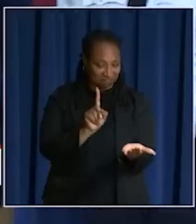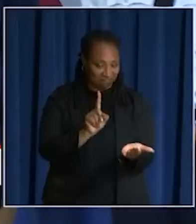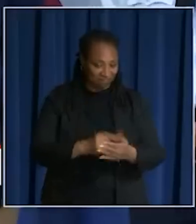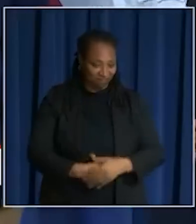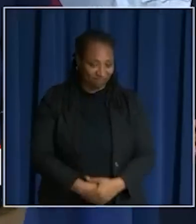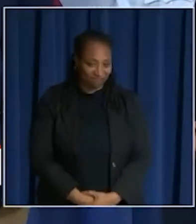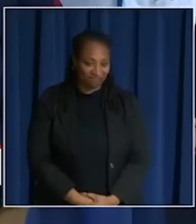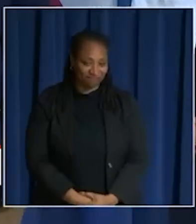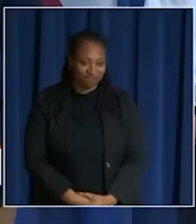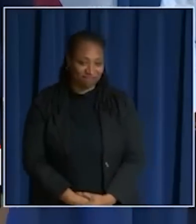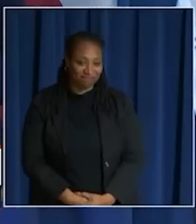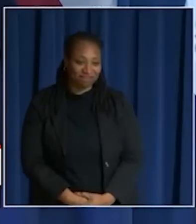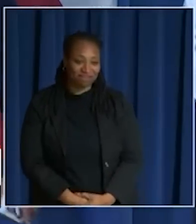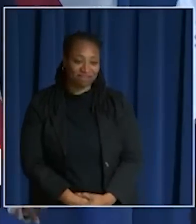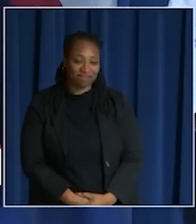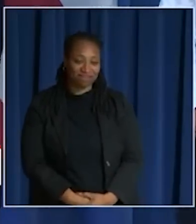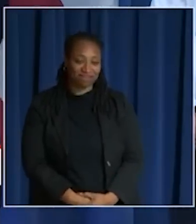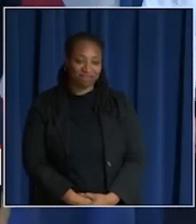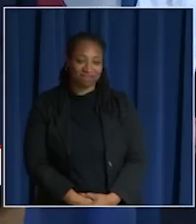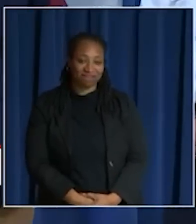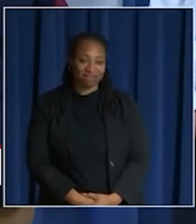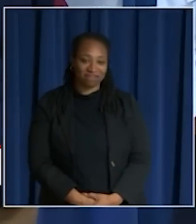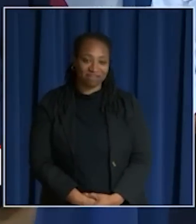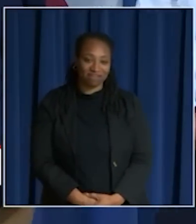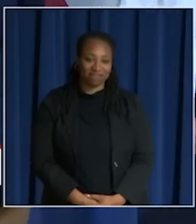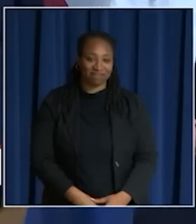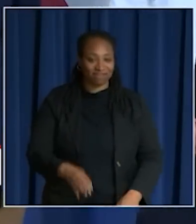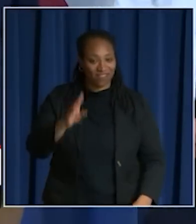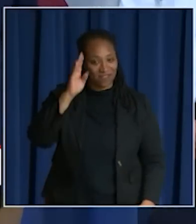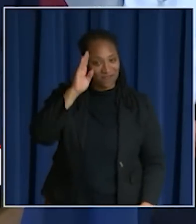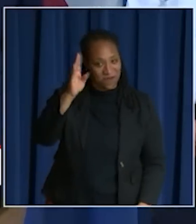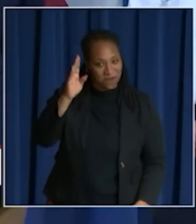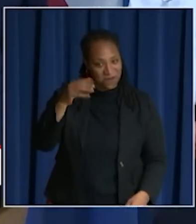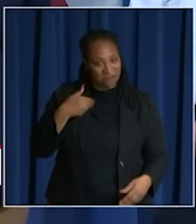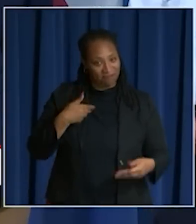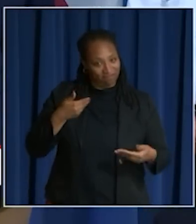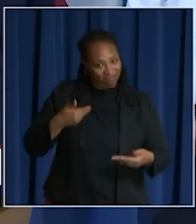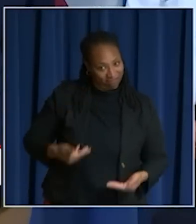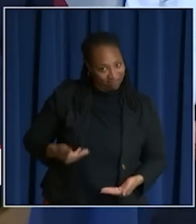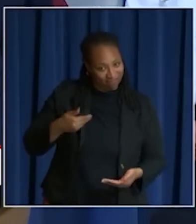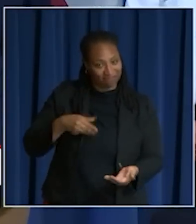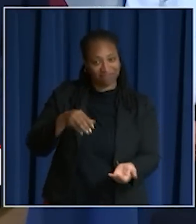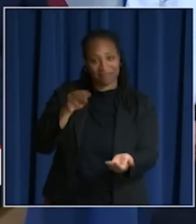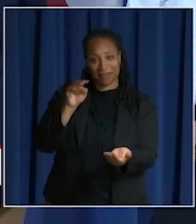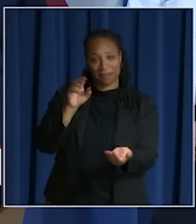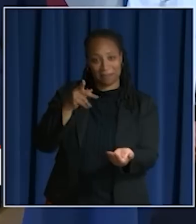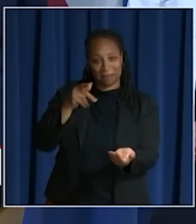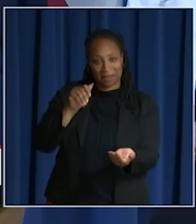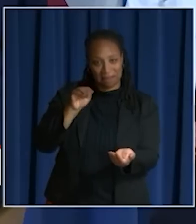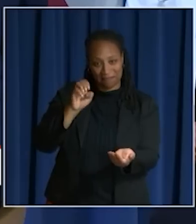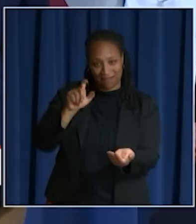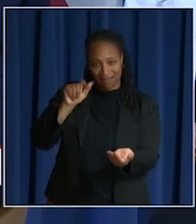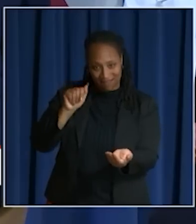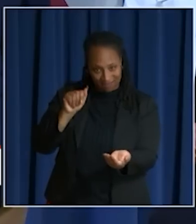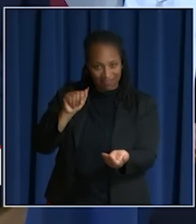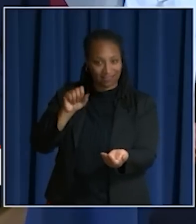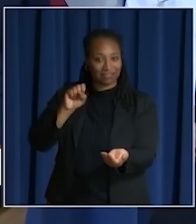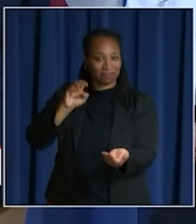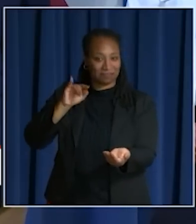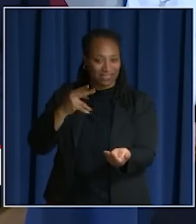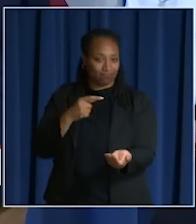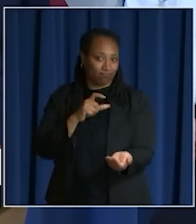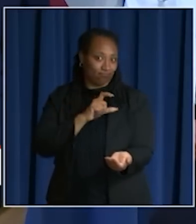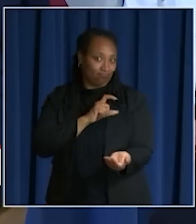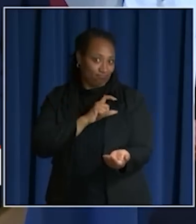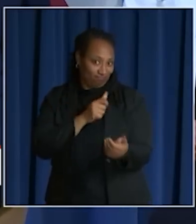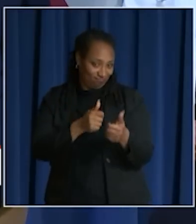Thank you, Madam Mayor. I'm Pamela Smith, the Chief of Police of the Metropolitan Police Department. And as the Mayor stated, we have a